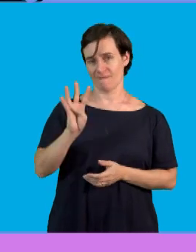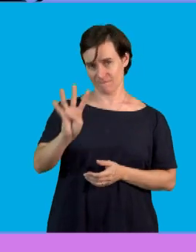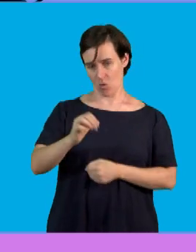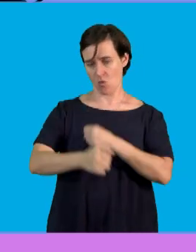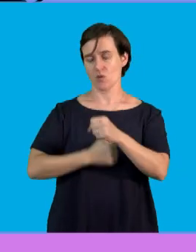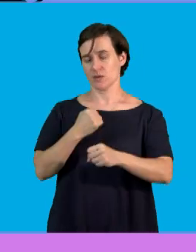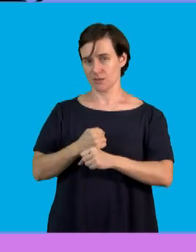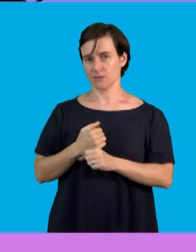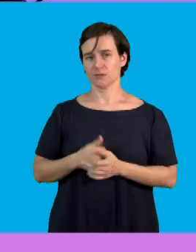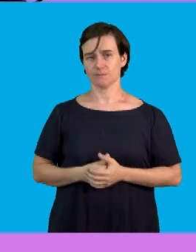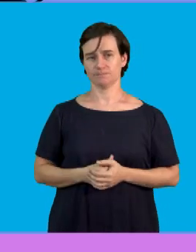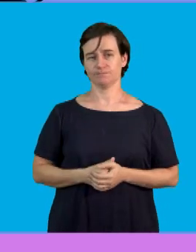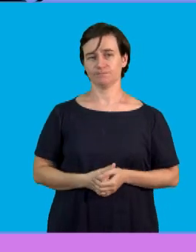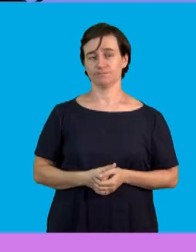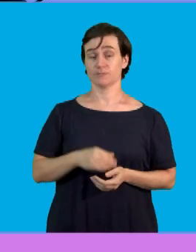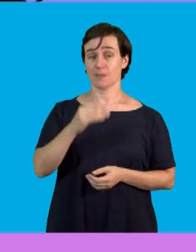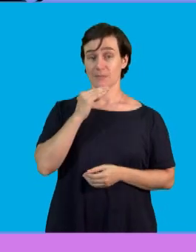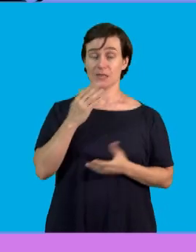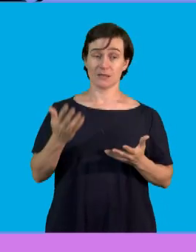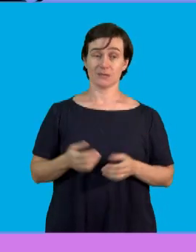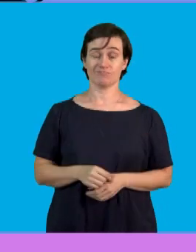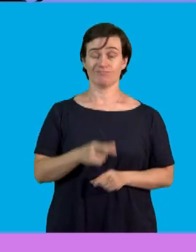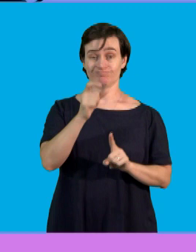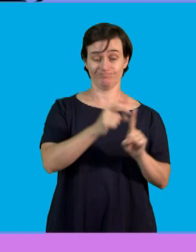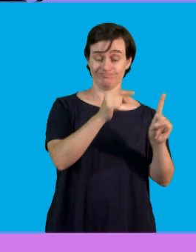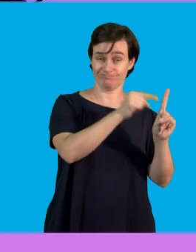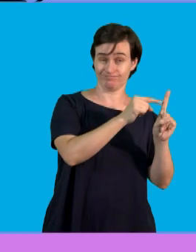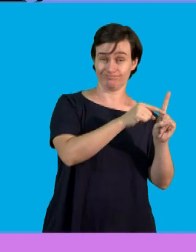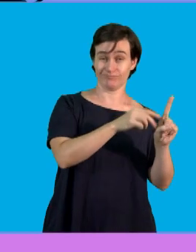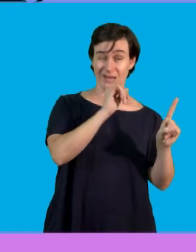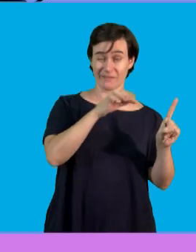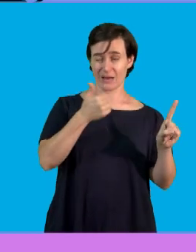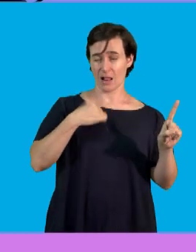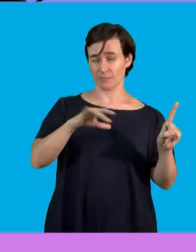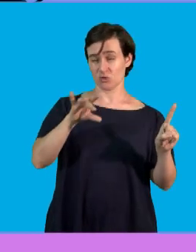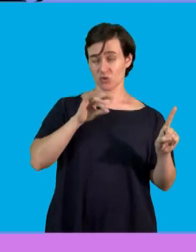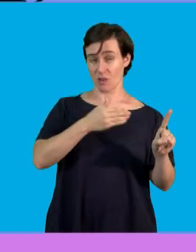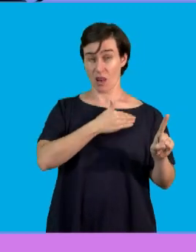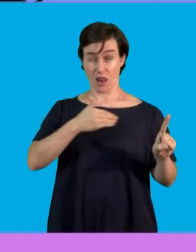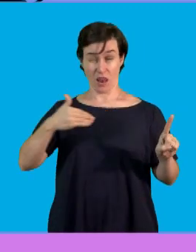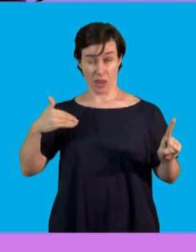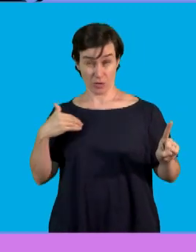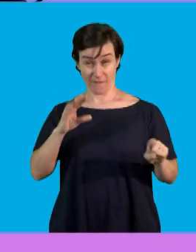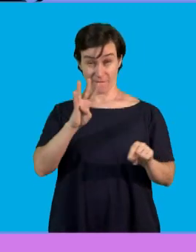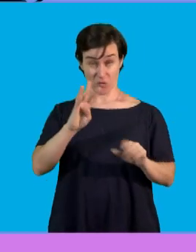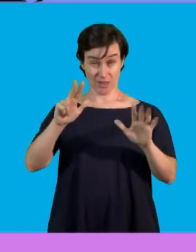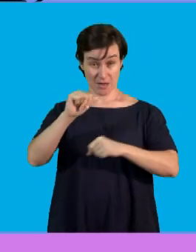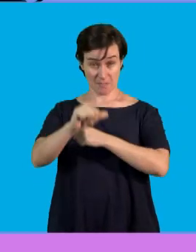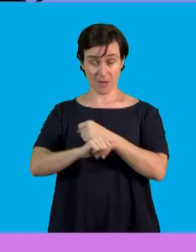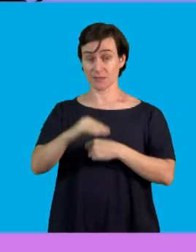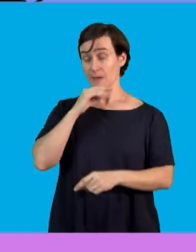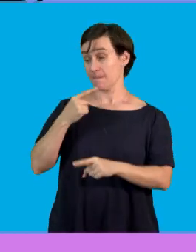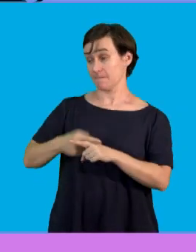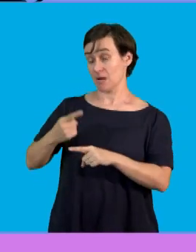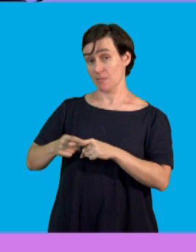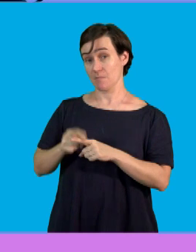4 years. So meaning Mr. Jones, if he opts for 48 months, he will be paying the loan